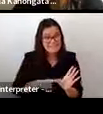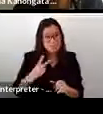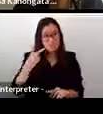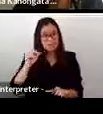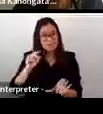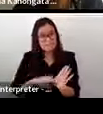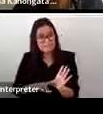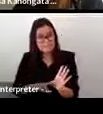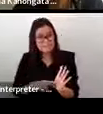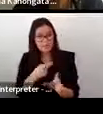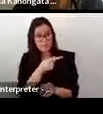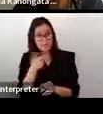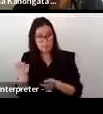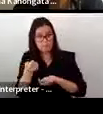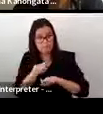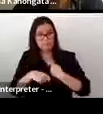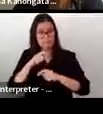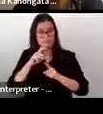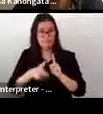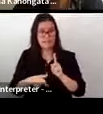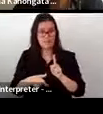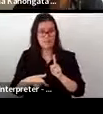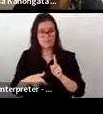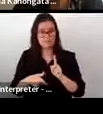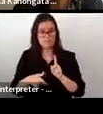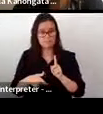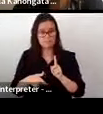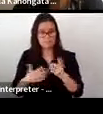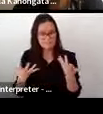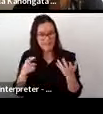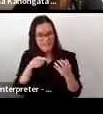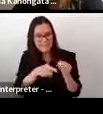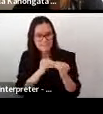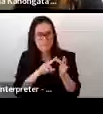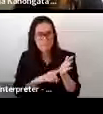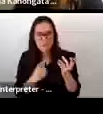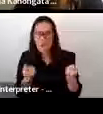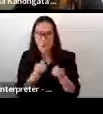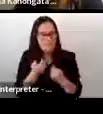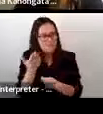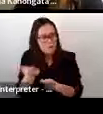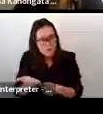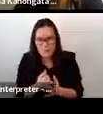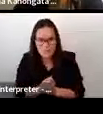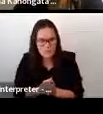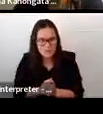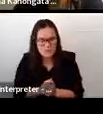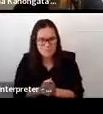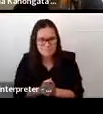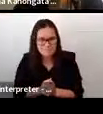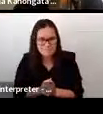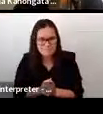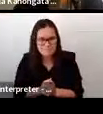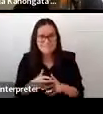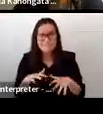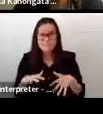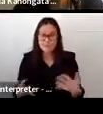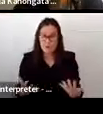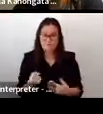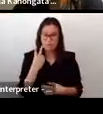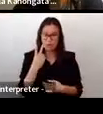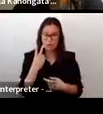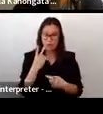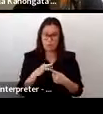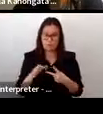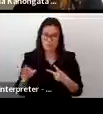disability. As I see it, there are two options open to you. It would be wonderful if that future, you could